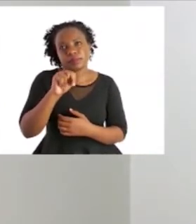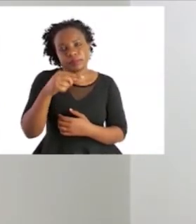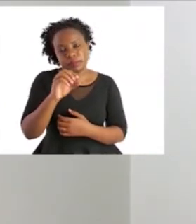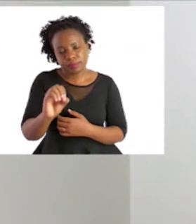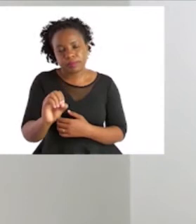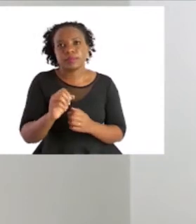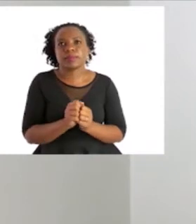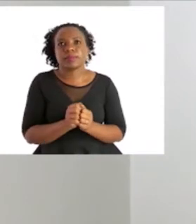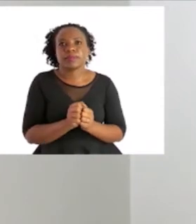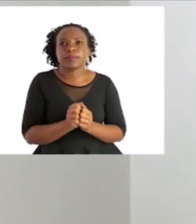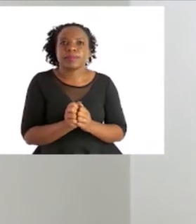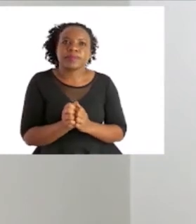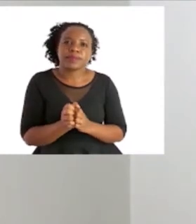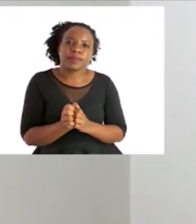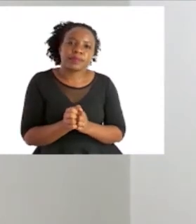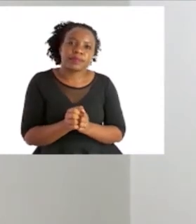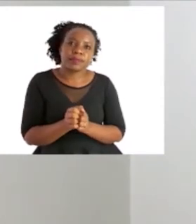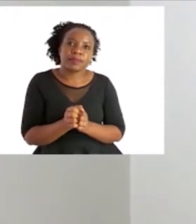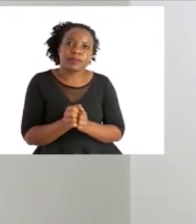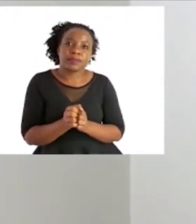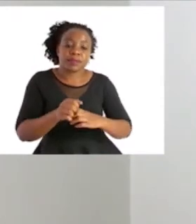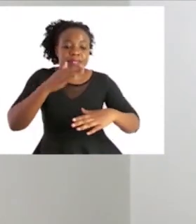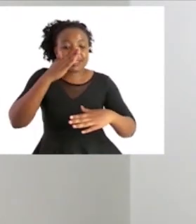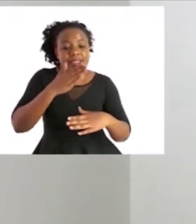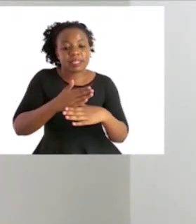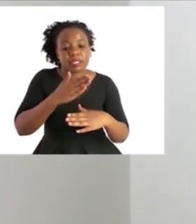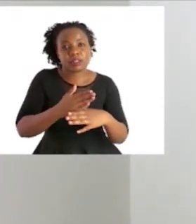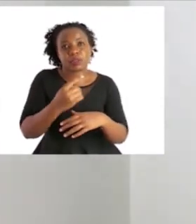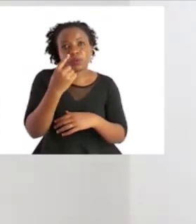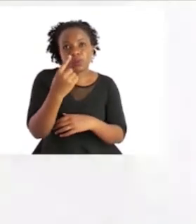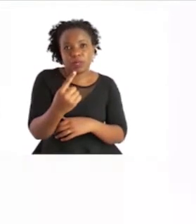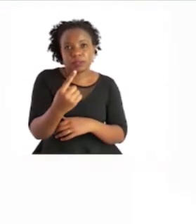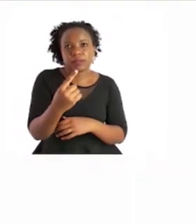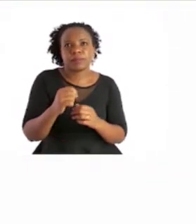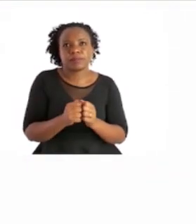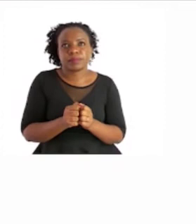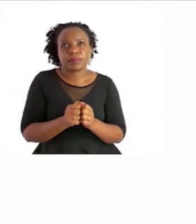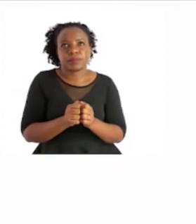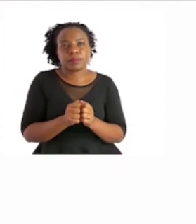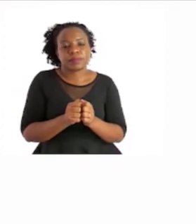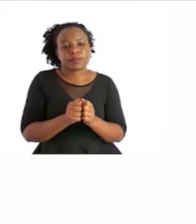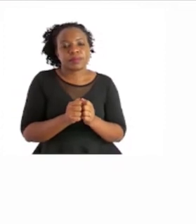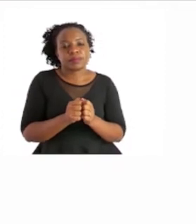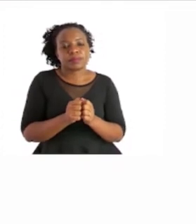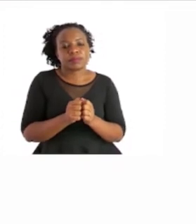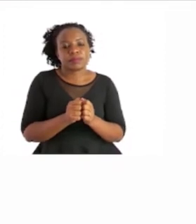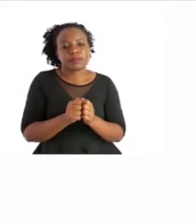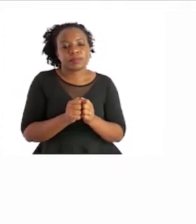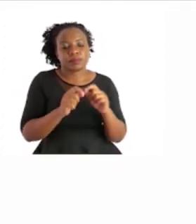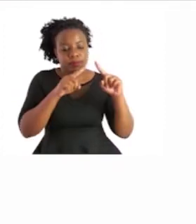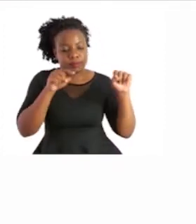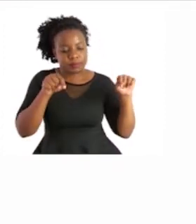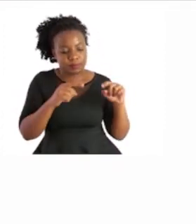All right. Now, on activity 1, it says, look at the picture and answer